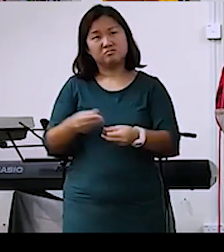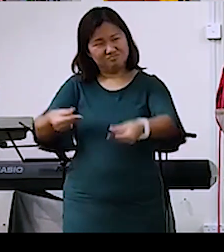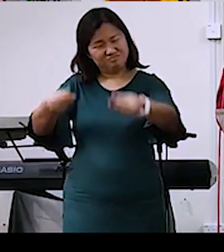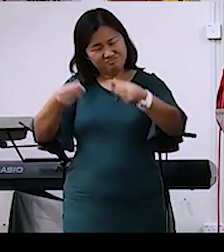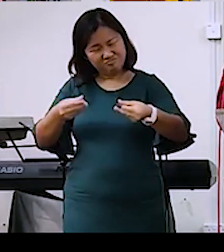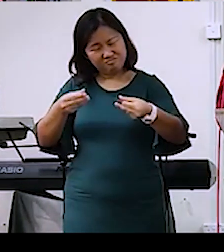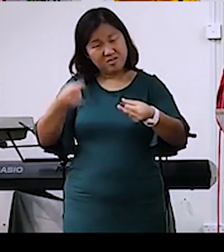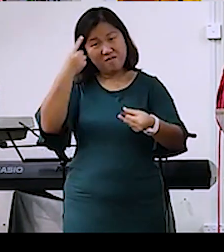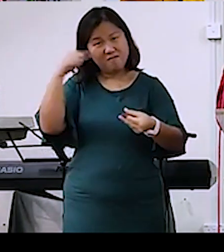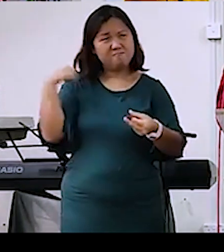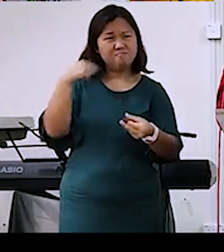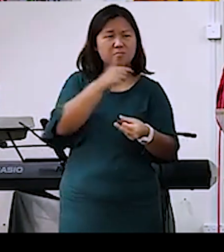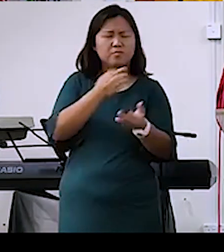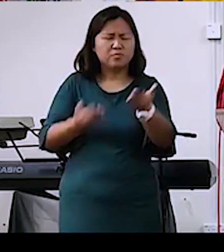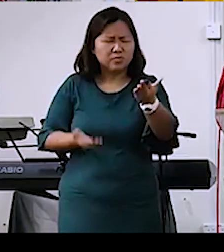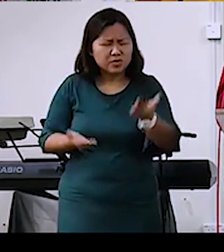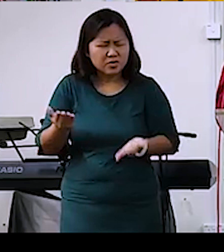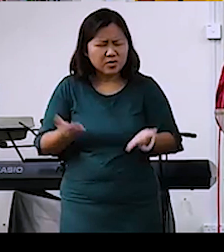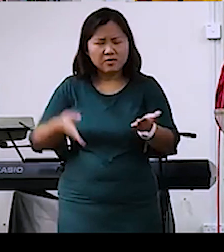God ultimately.